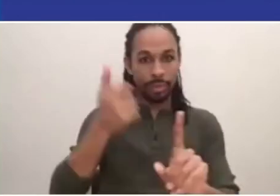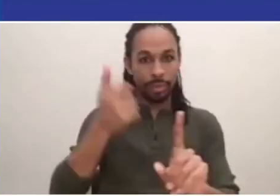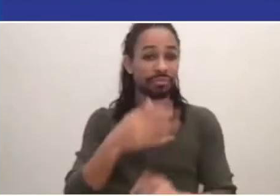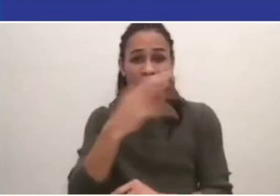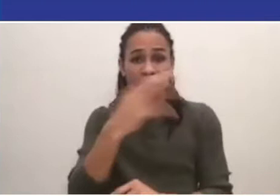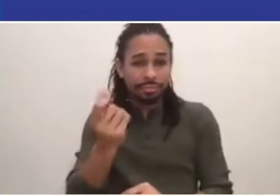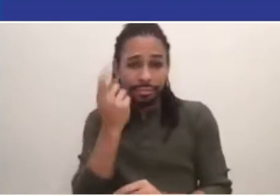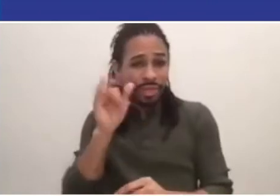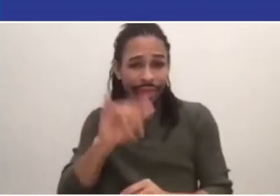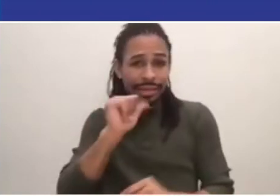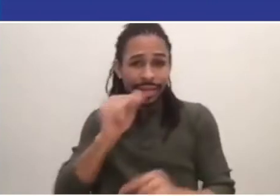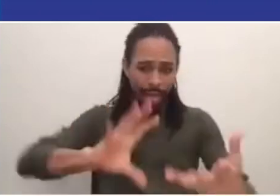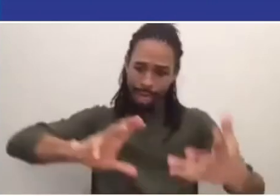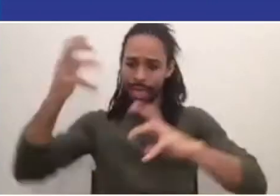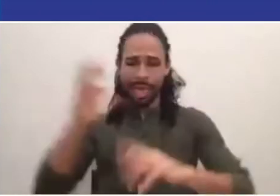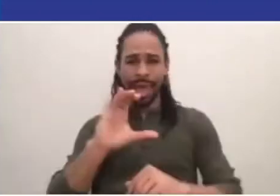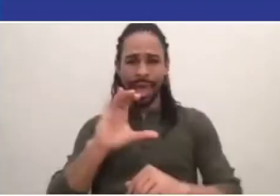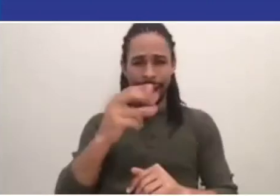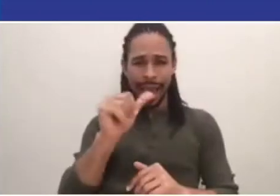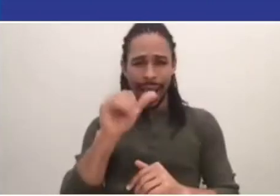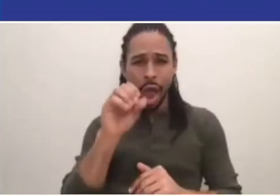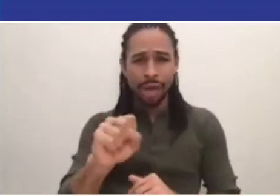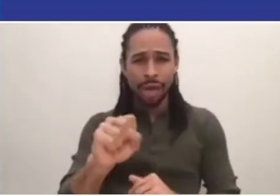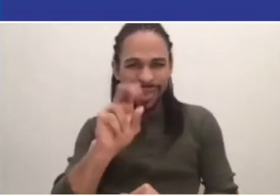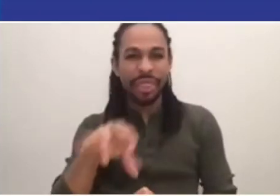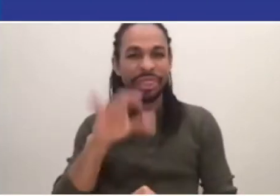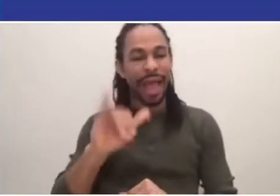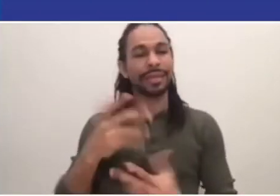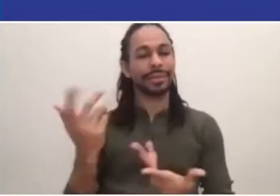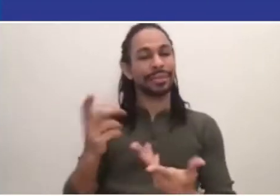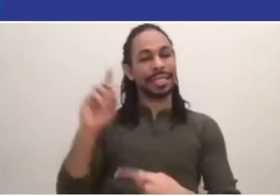Instead, this is a democracy of structure.